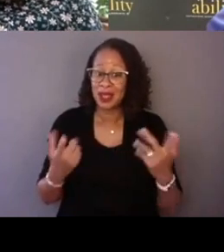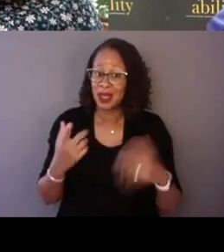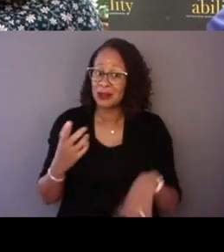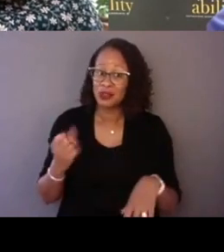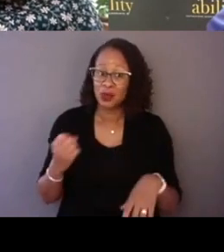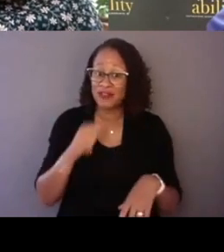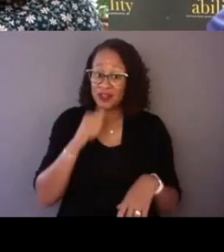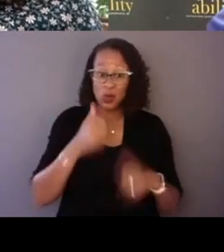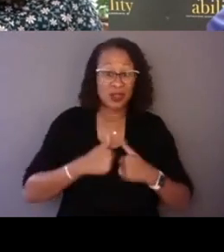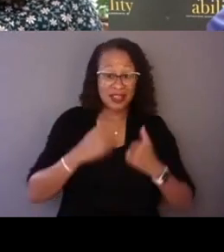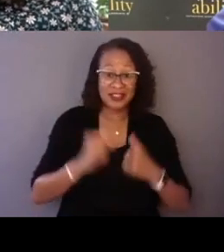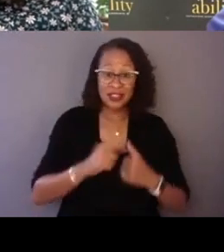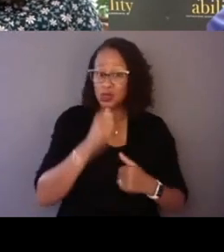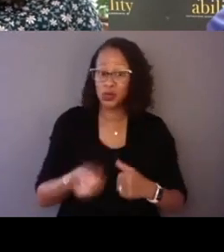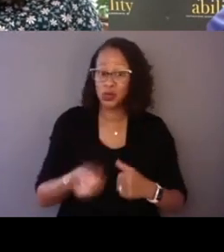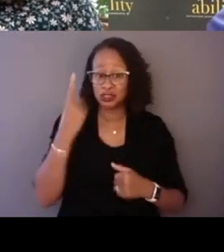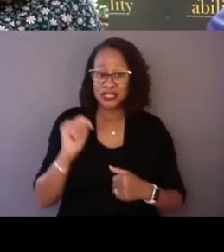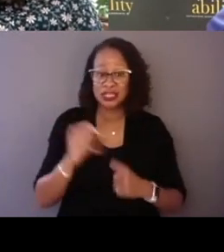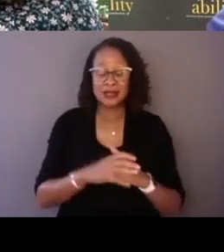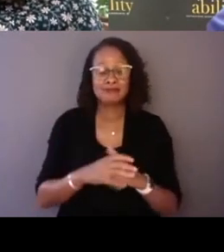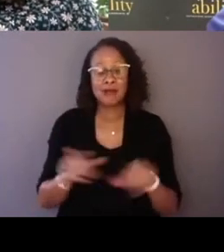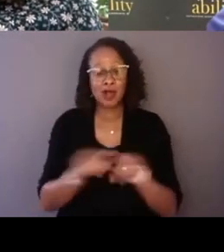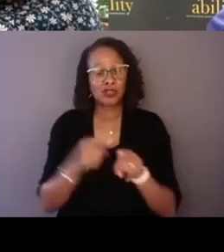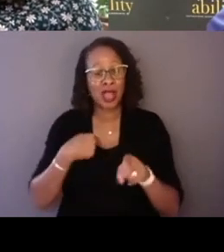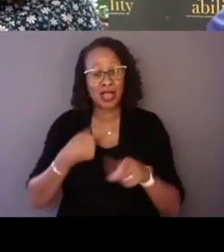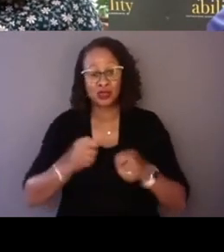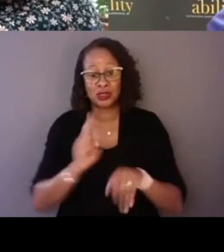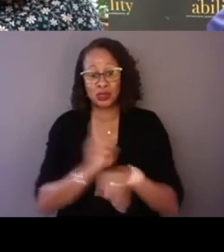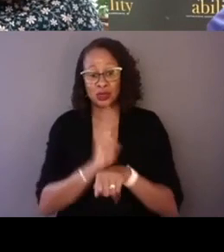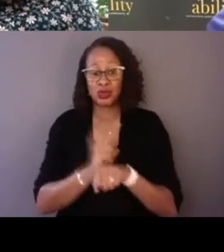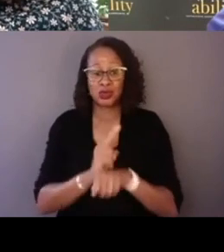And then I also try and use humor, because